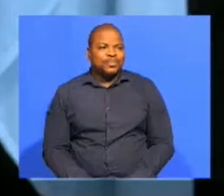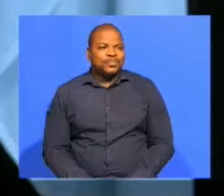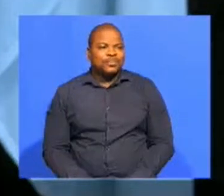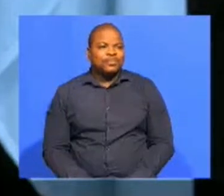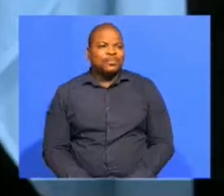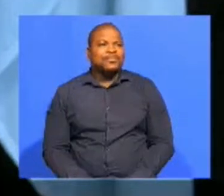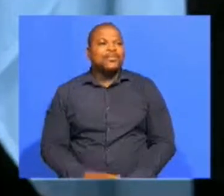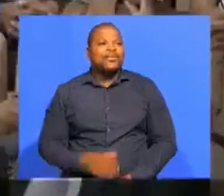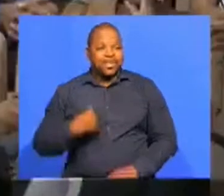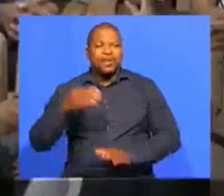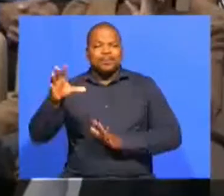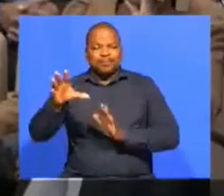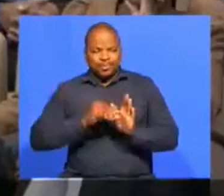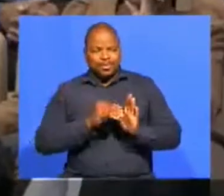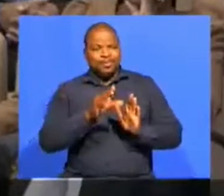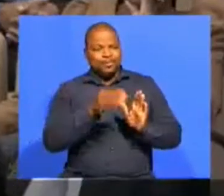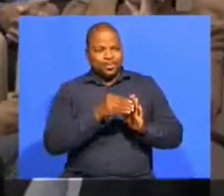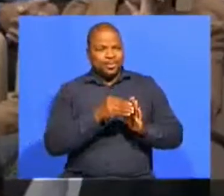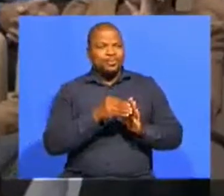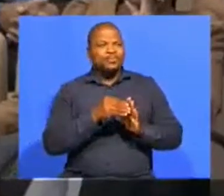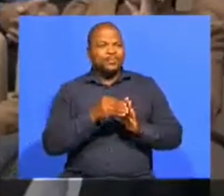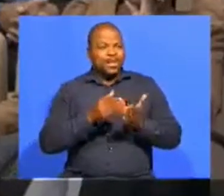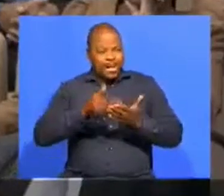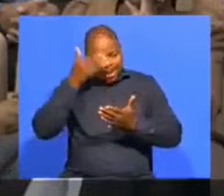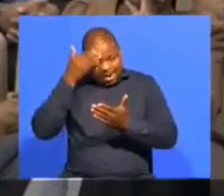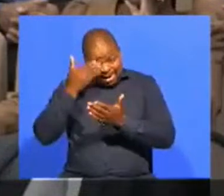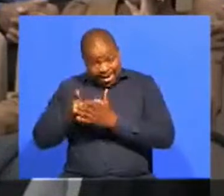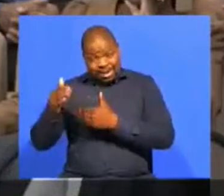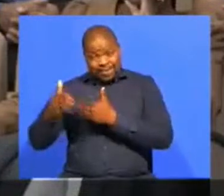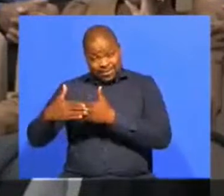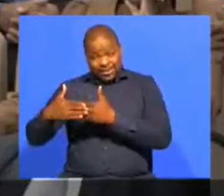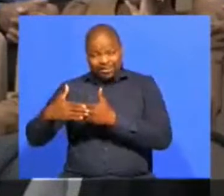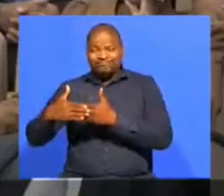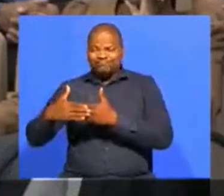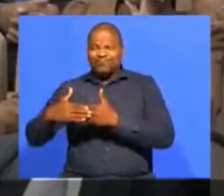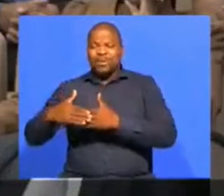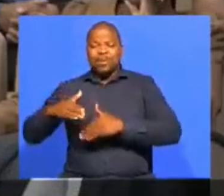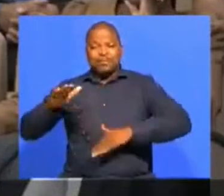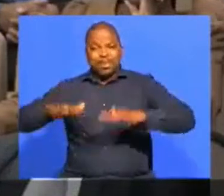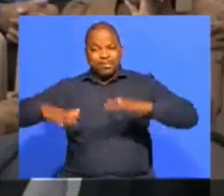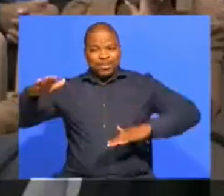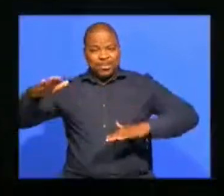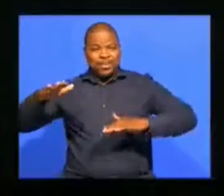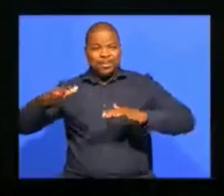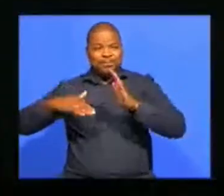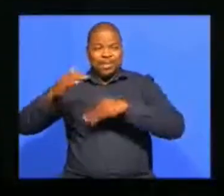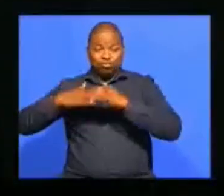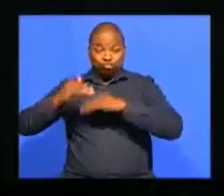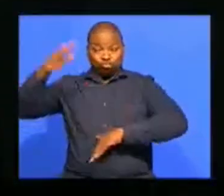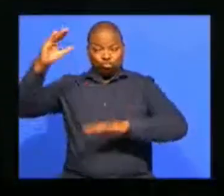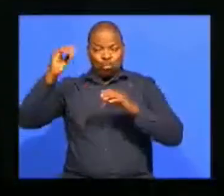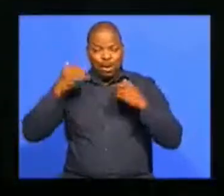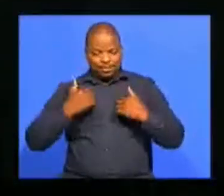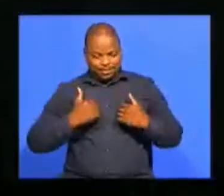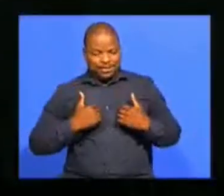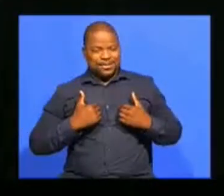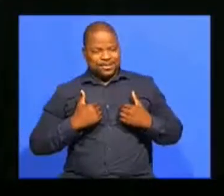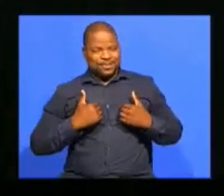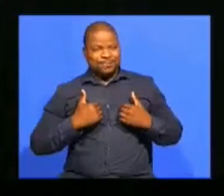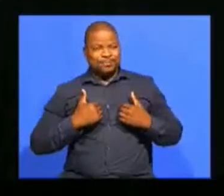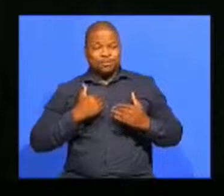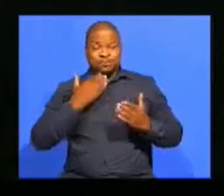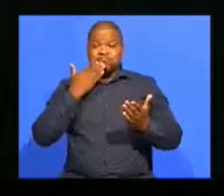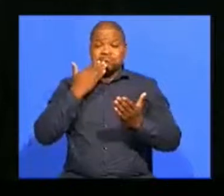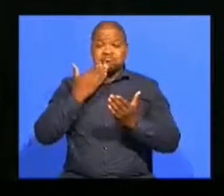And we will be a player at sea. We will learn from friendly countries like the Bahamas, who are great shipbuilders and